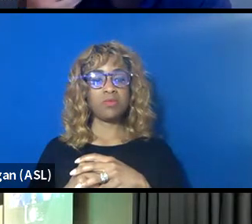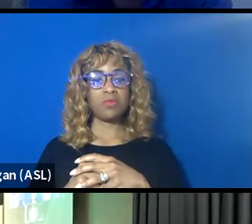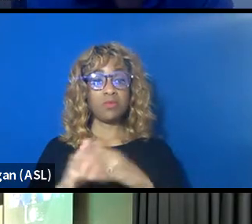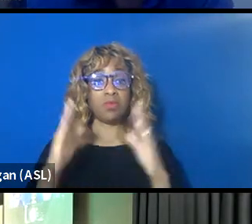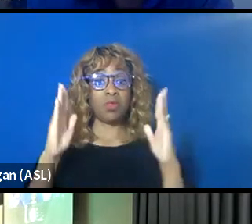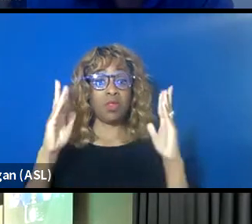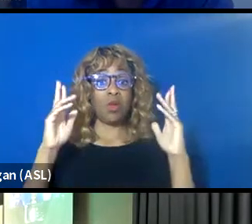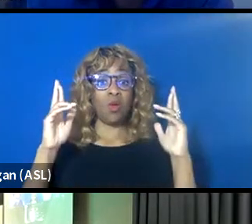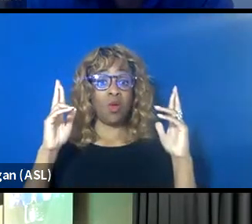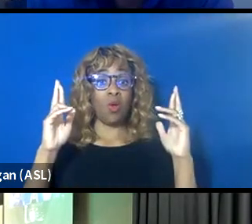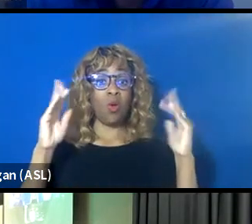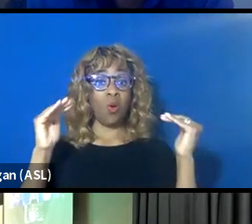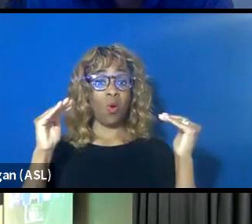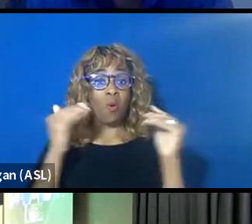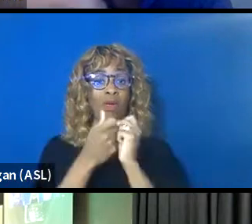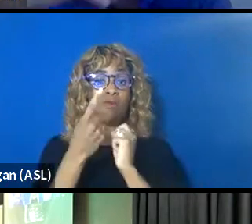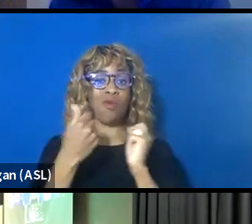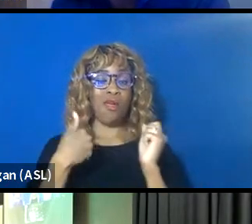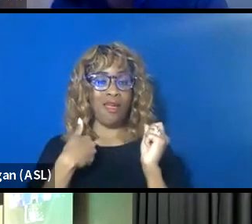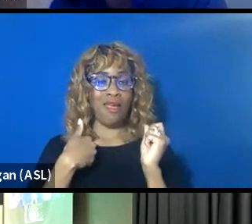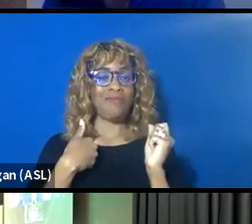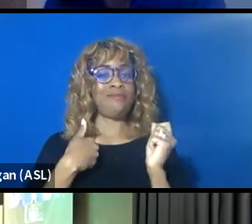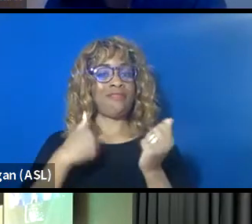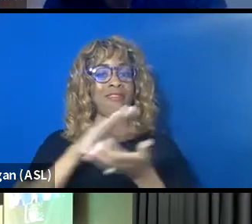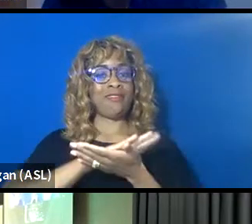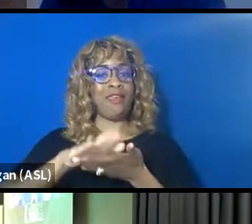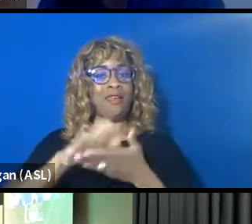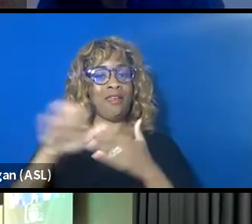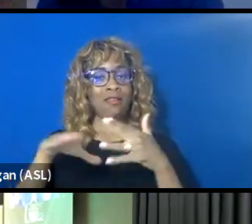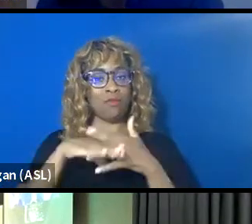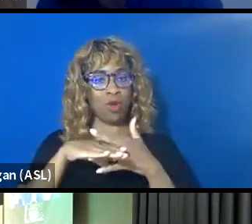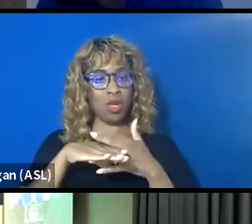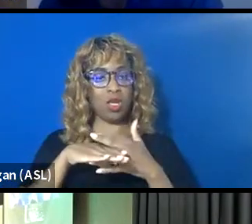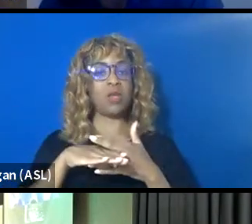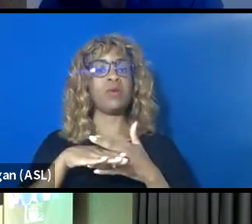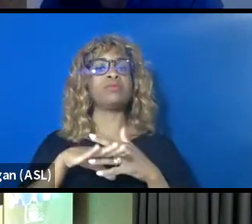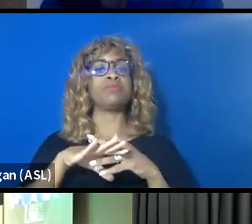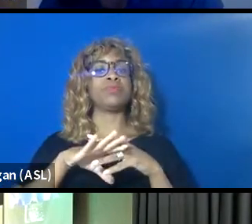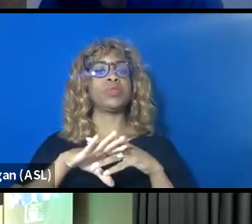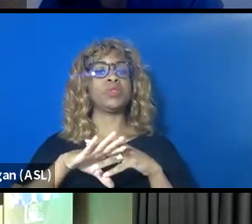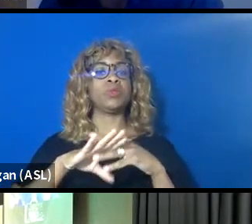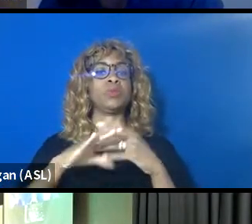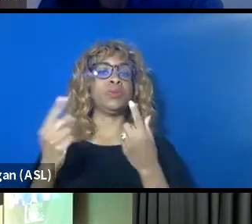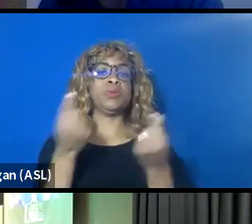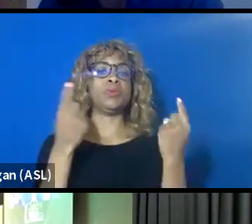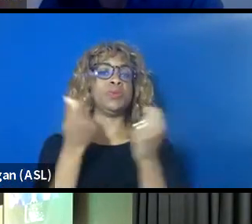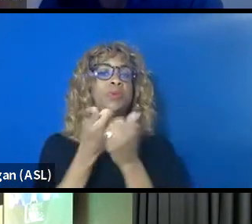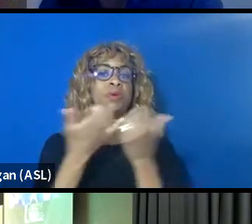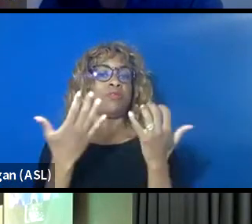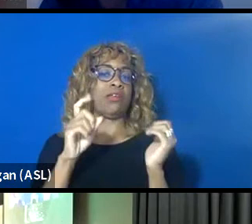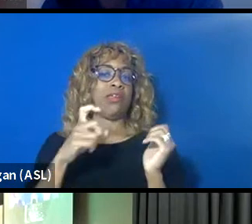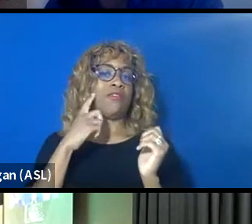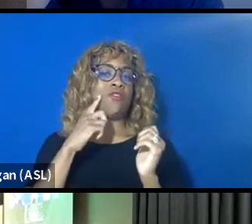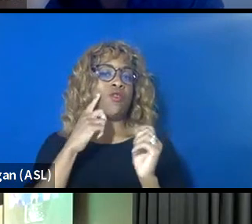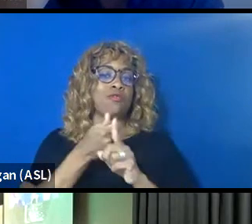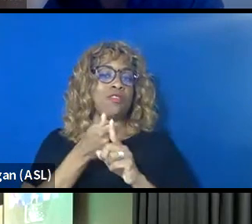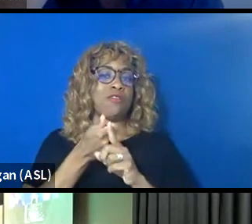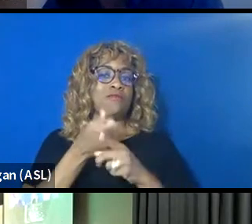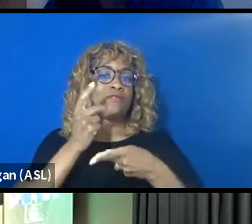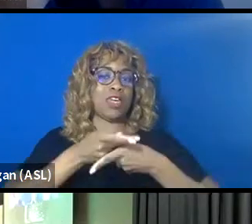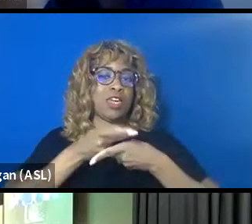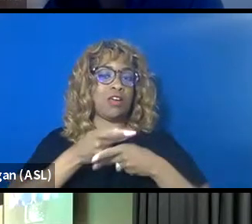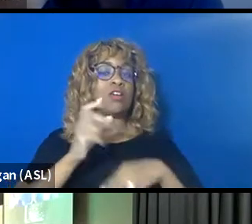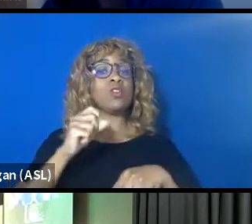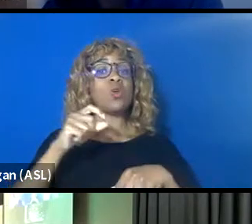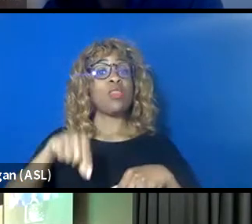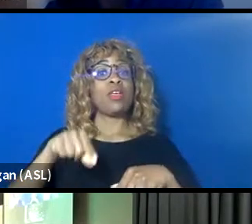Hopefully everyone had a nice recess and did all of the self-care things. I call this meeting of the